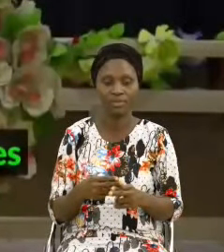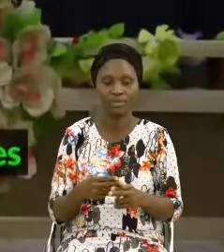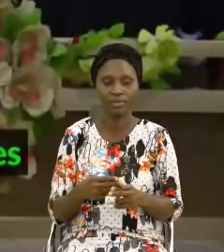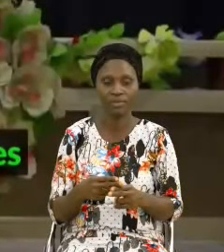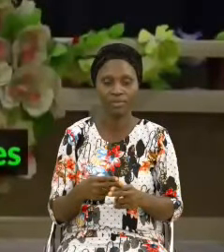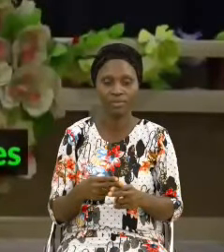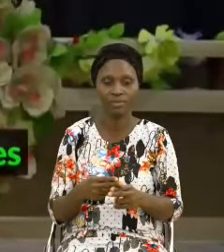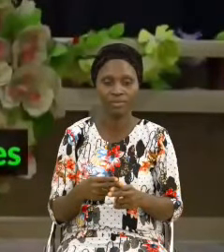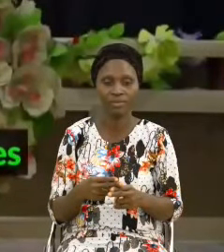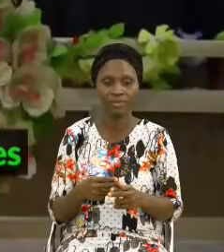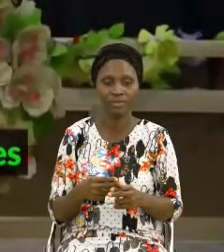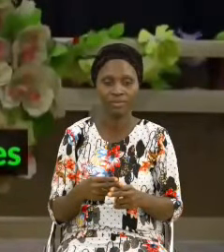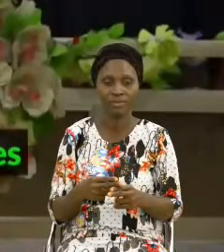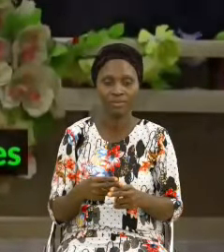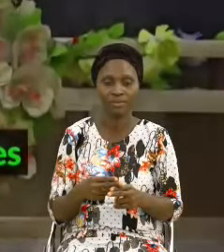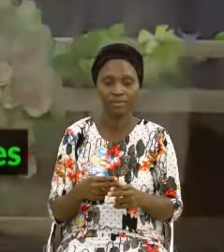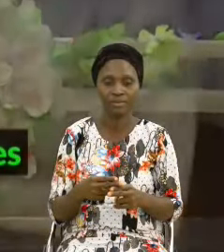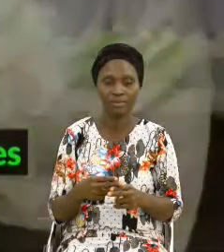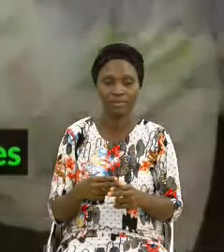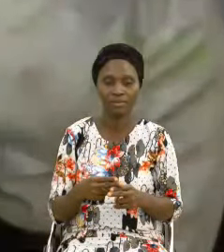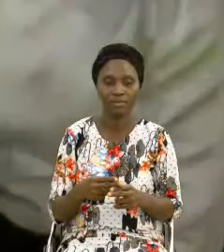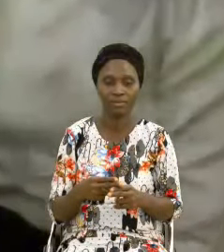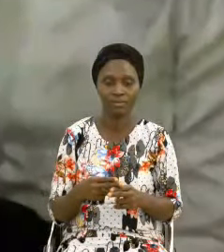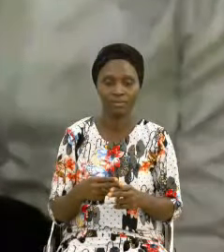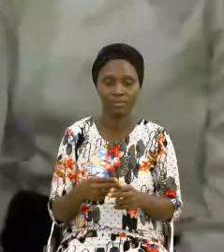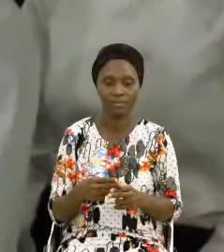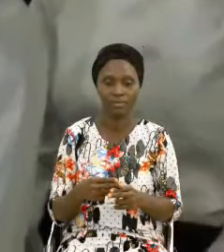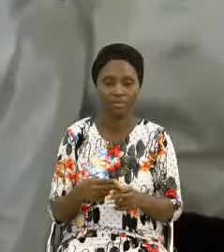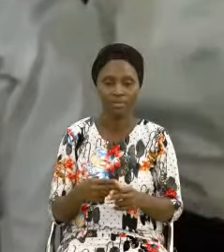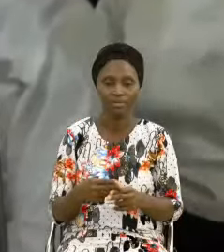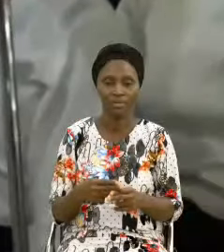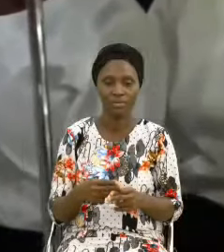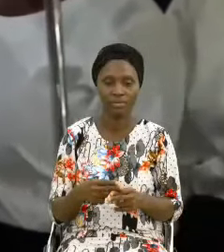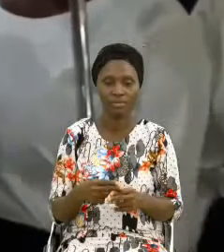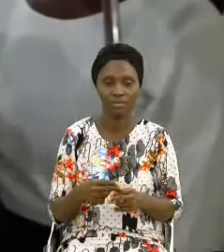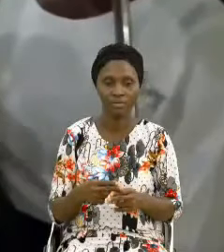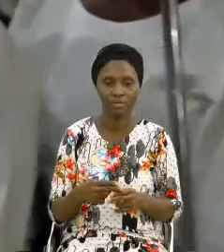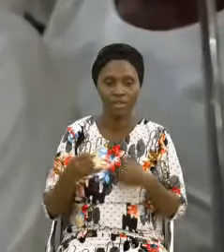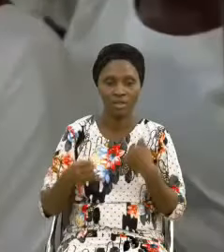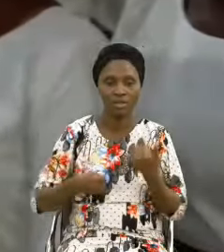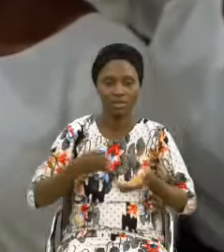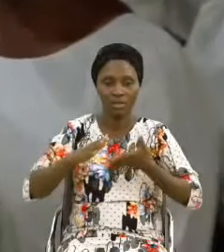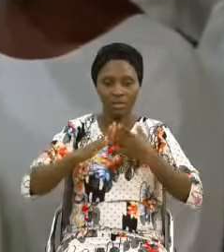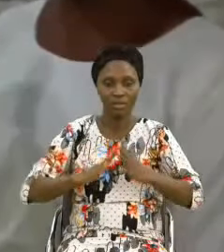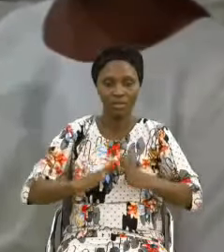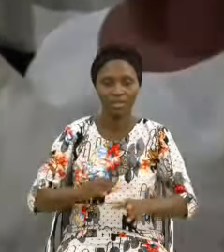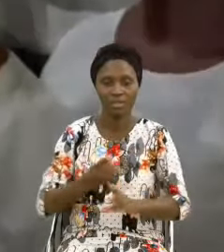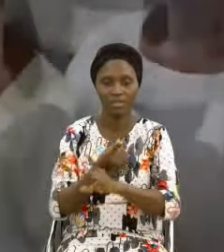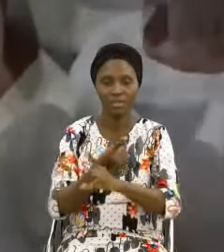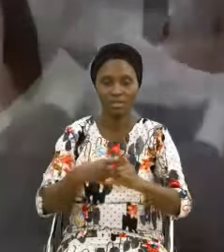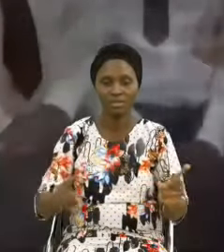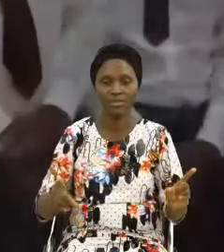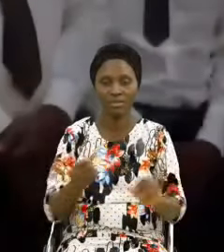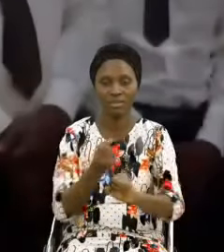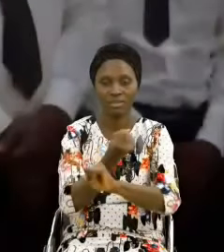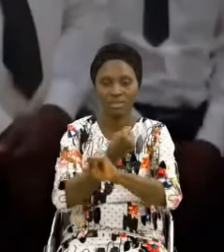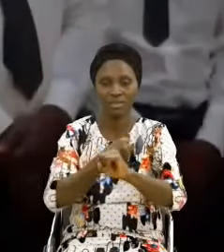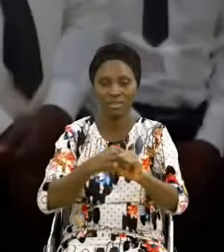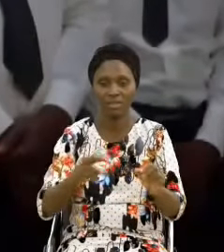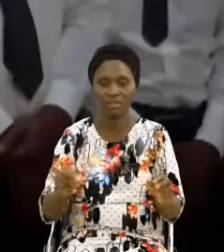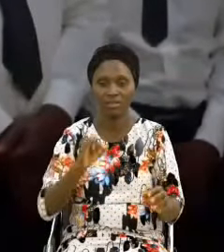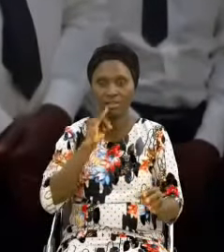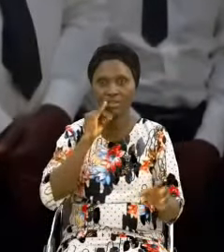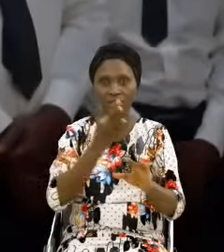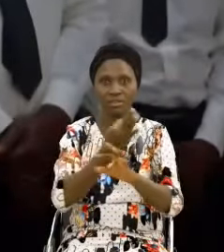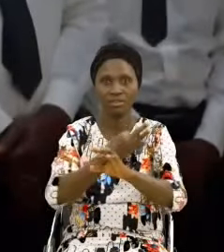deliverance. Salvation is free. All you have to do. Come to Jesus. He's all. He's all